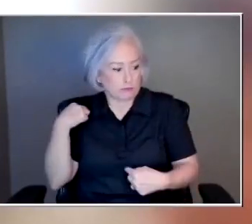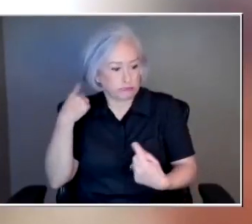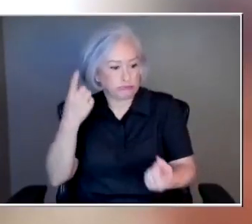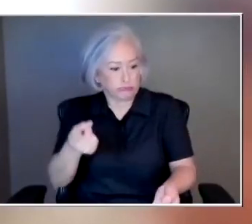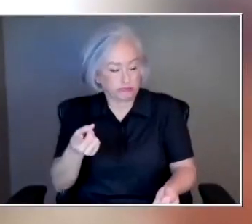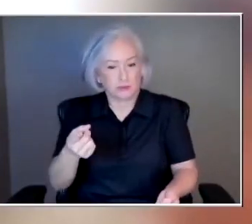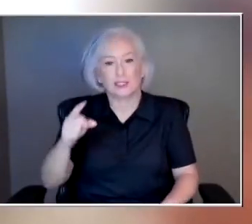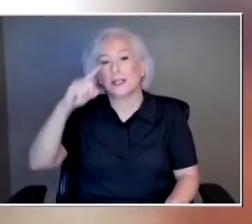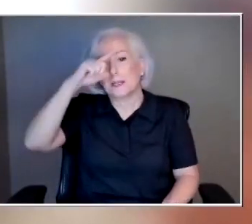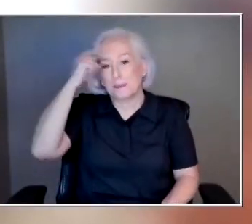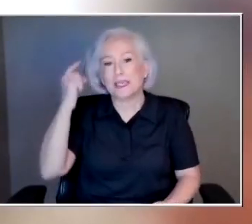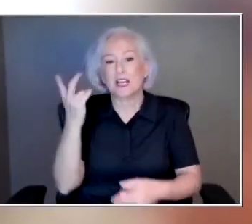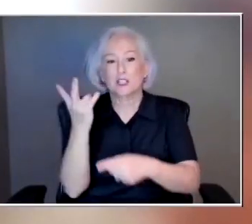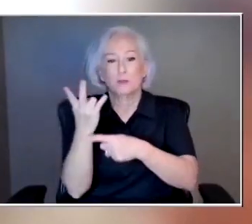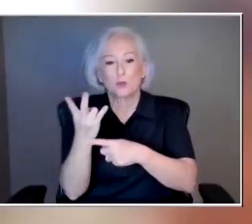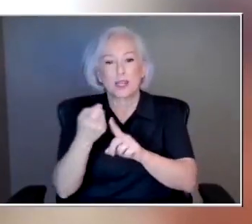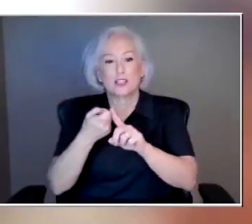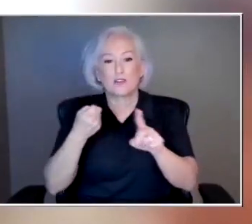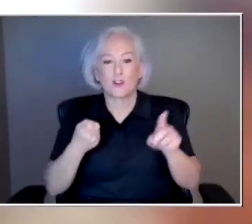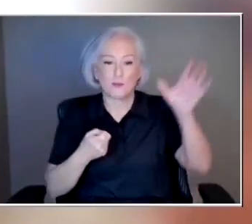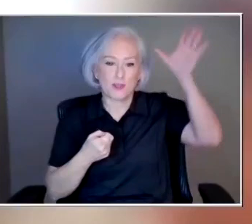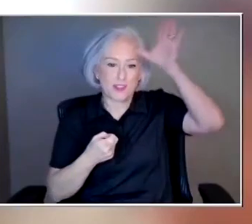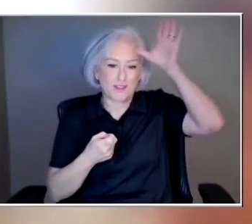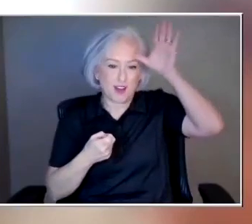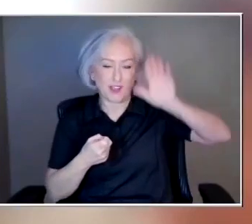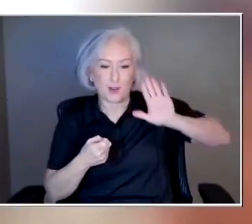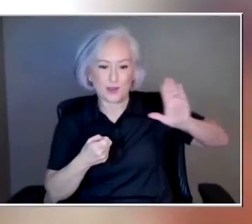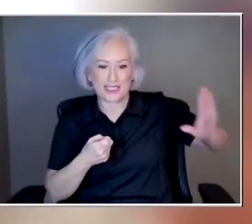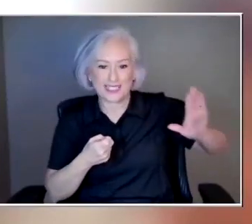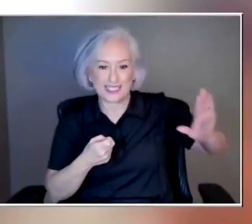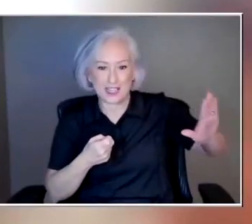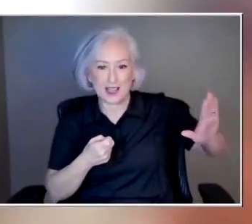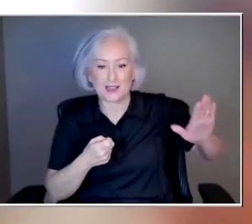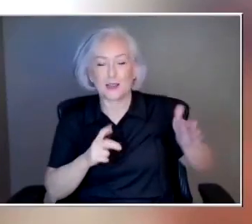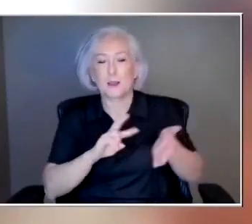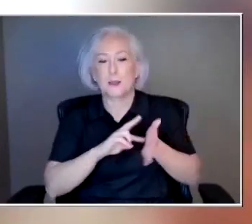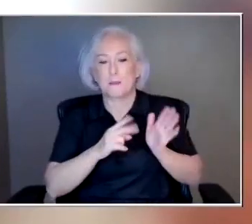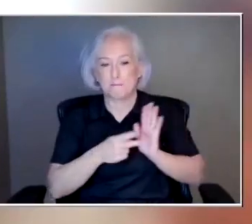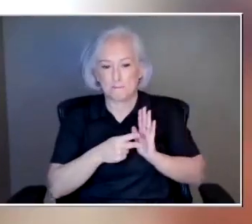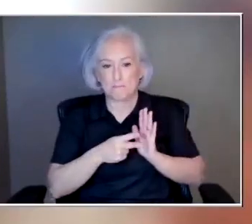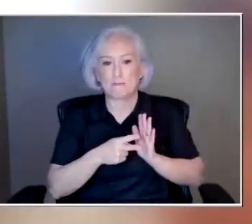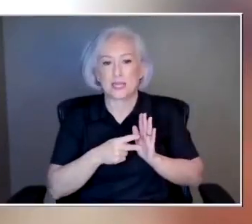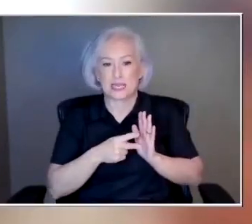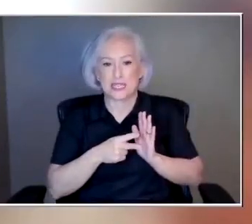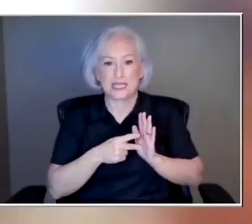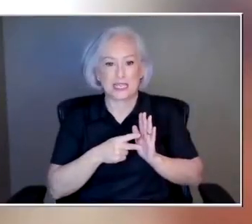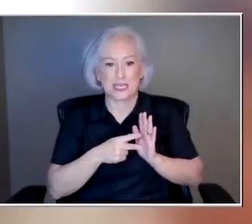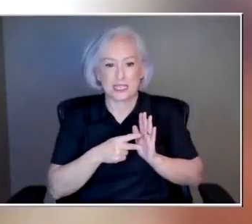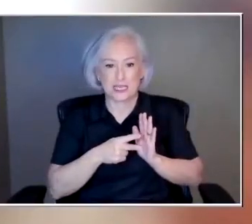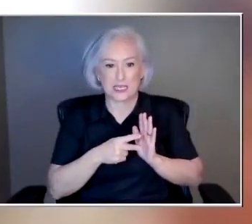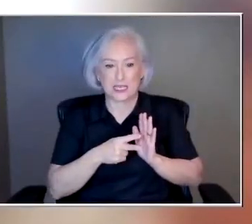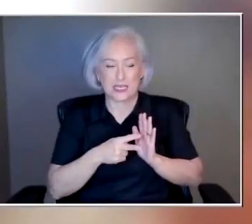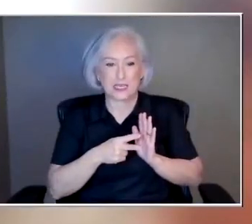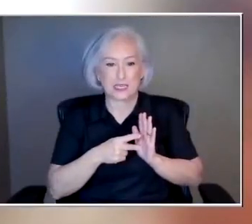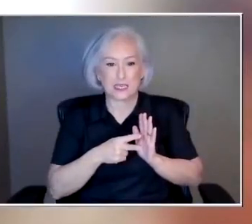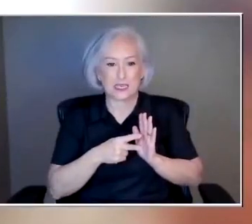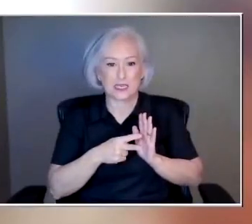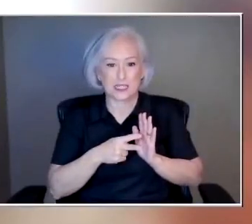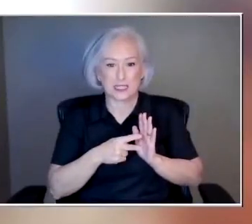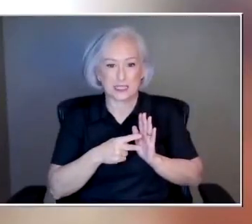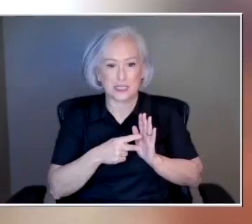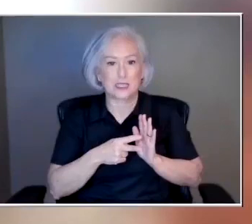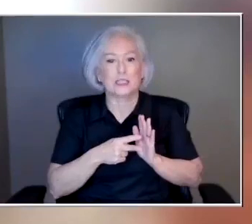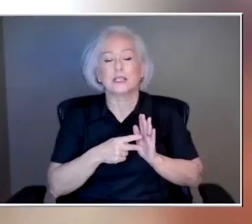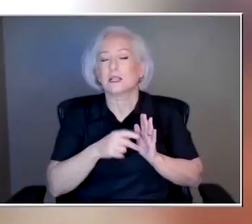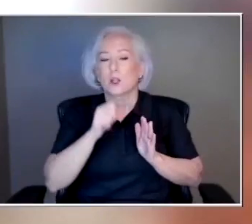mutation was coming from the father's side, where, and then there weren't very many aunts that lived